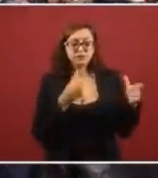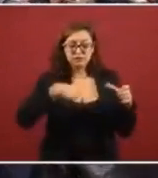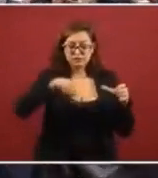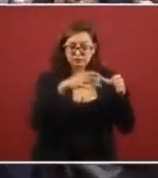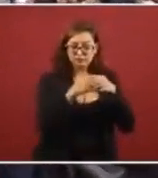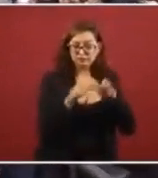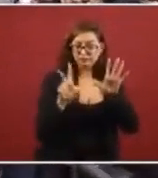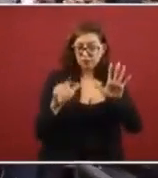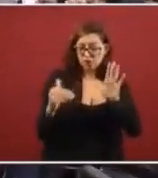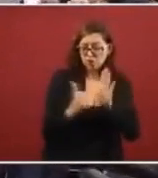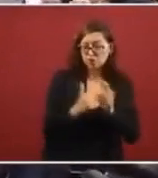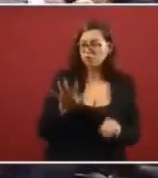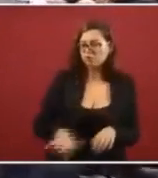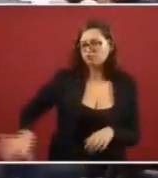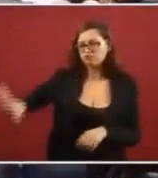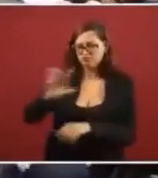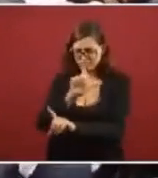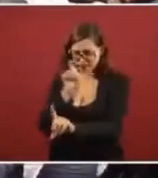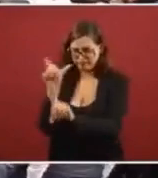president